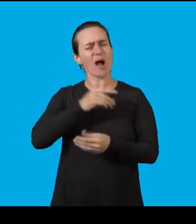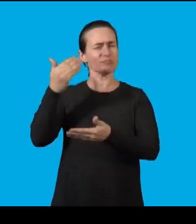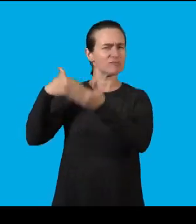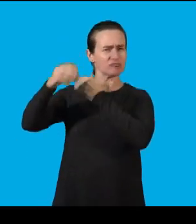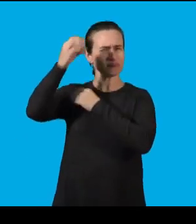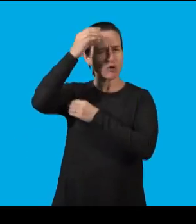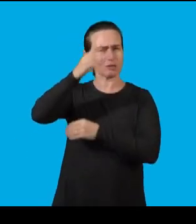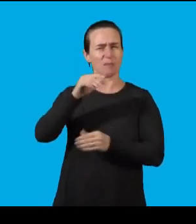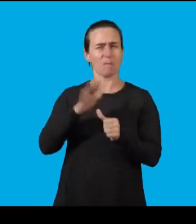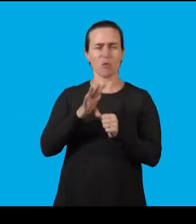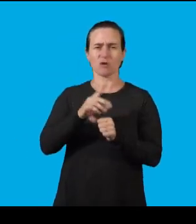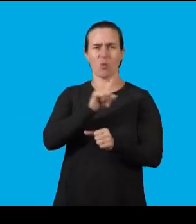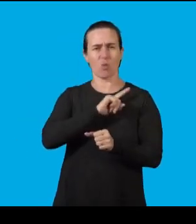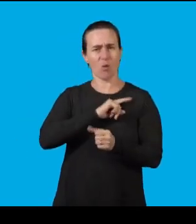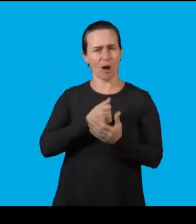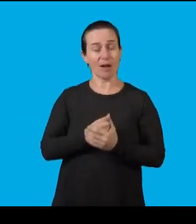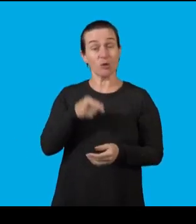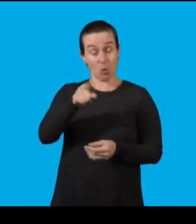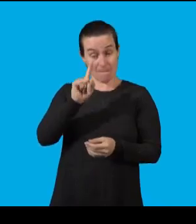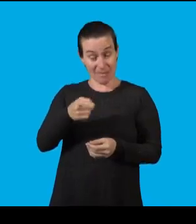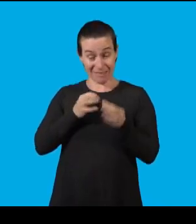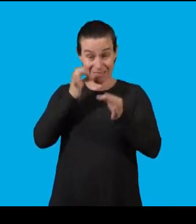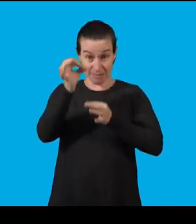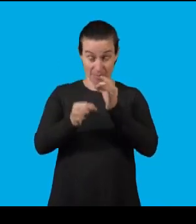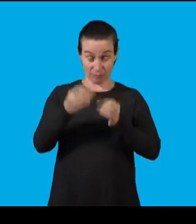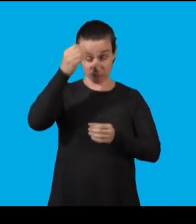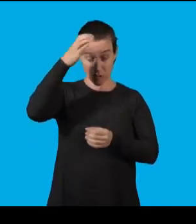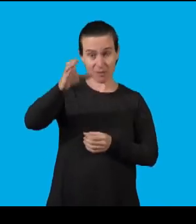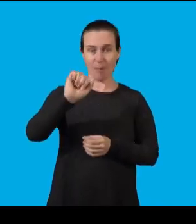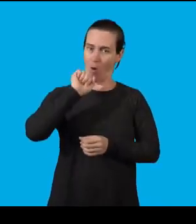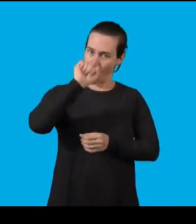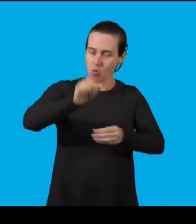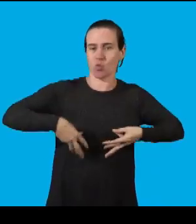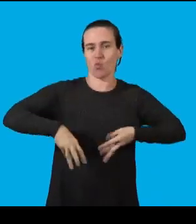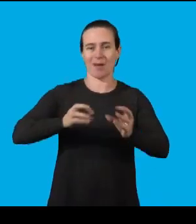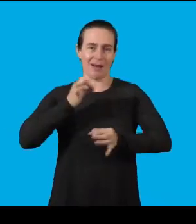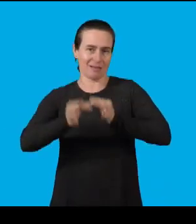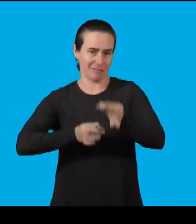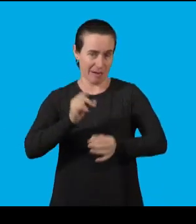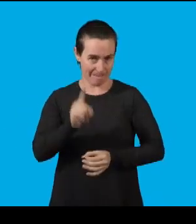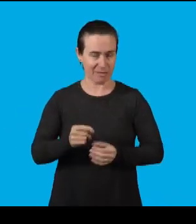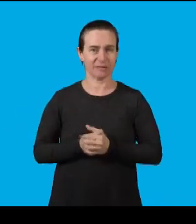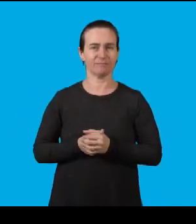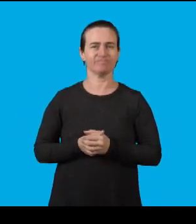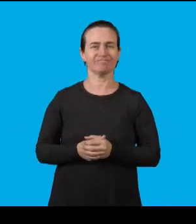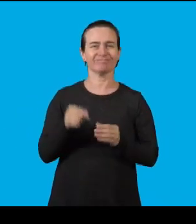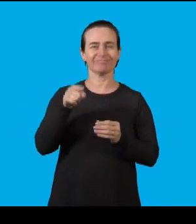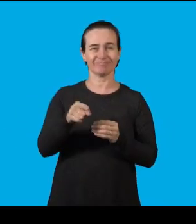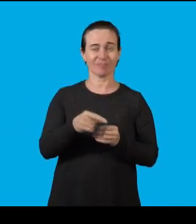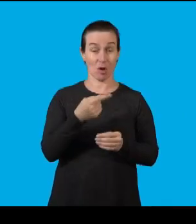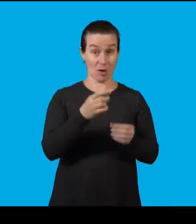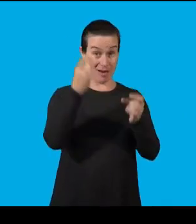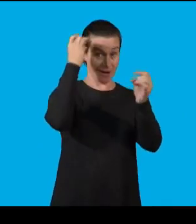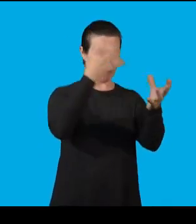they are important, and also why you have to define them in your own words. We looked at how